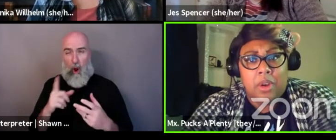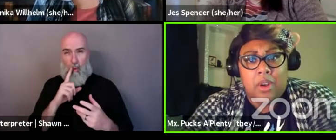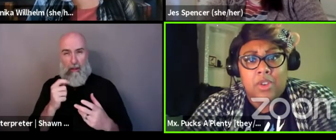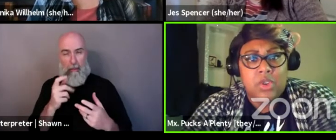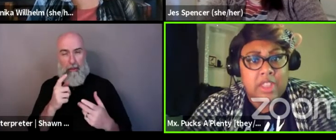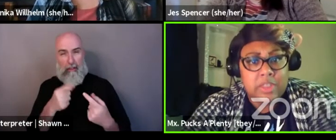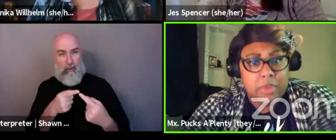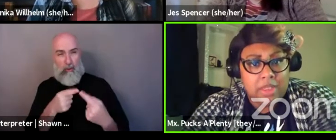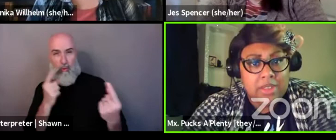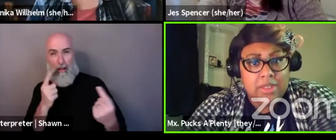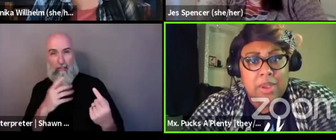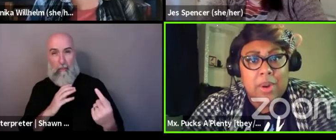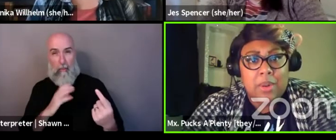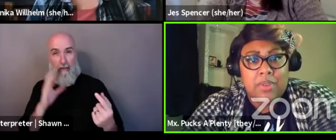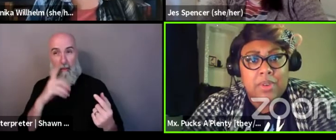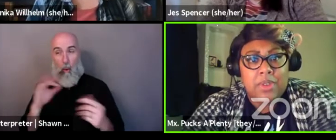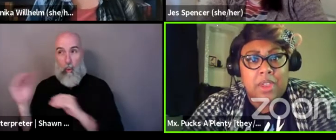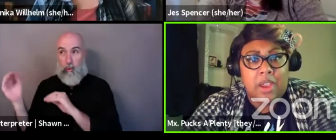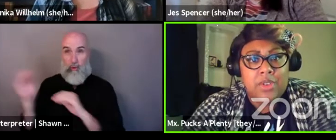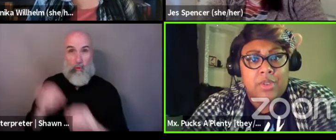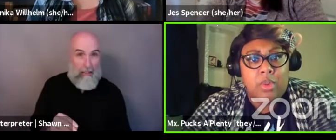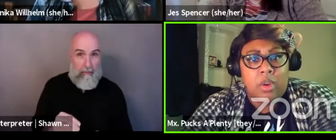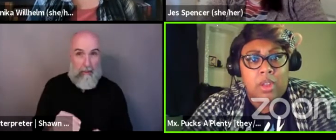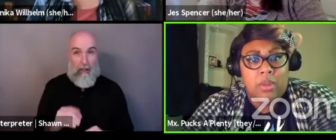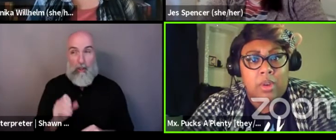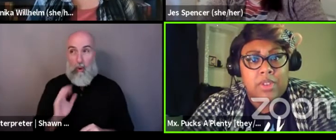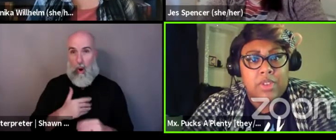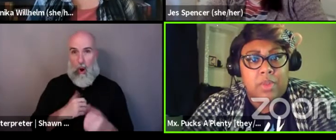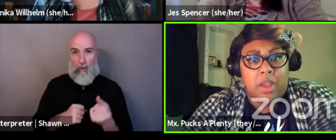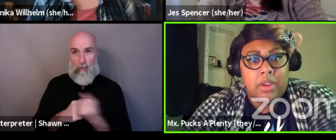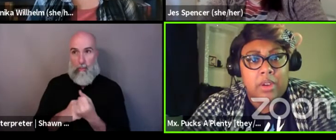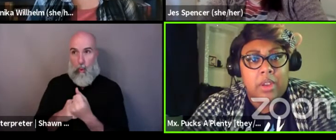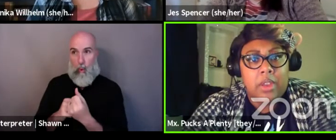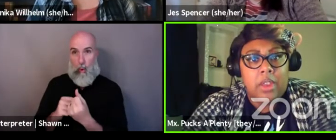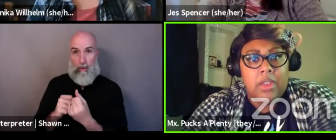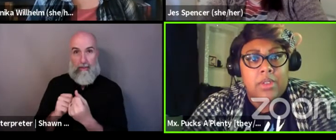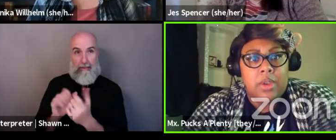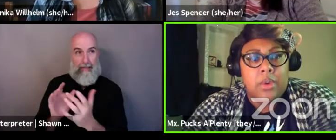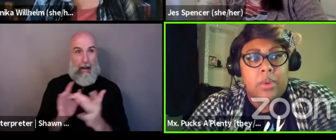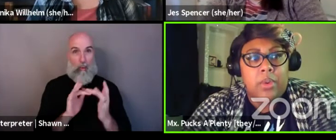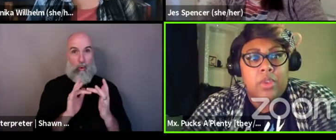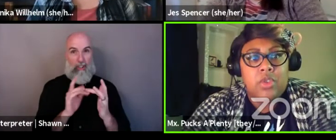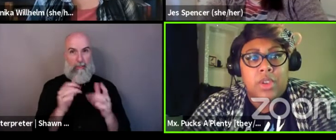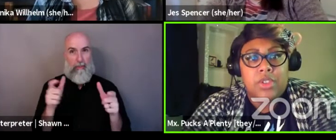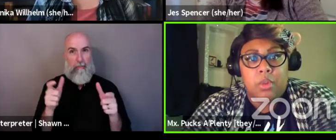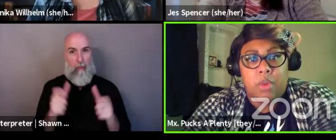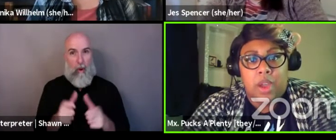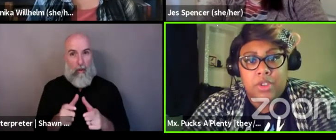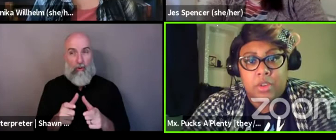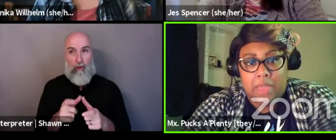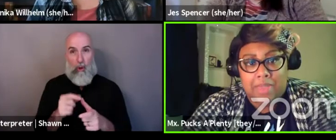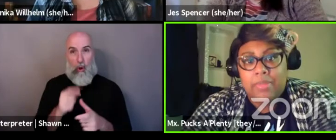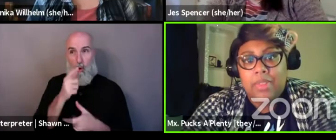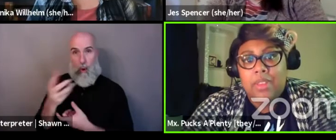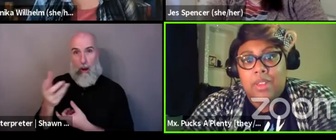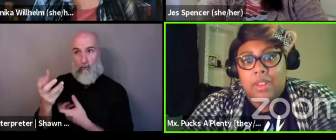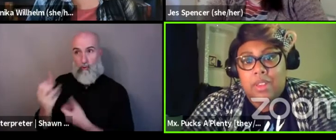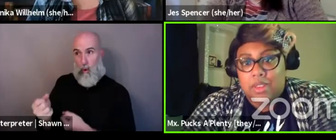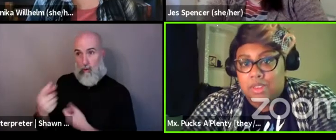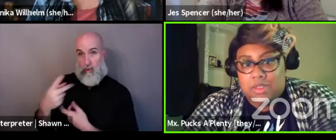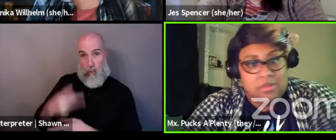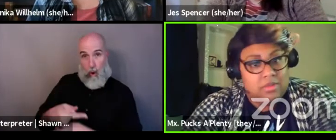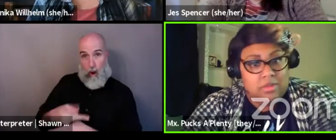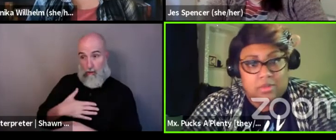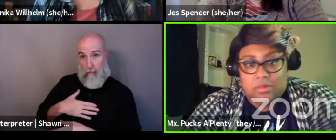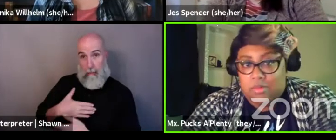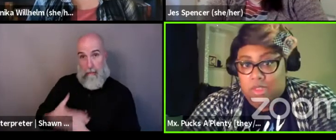families or transplants or whatever. So like our support network is smaller. And so who you trust to watch your baby